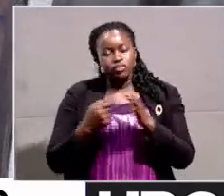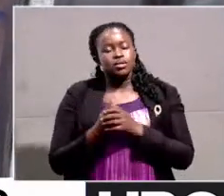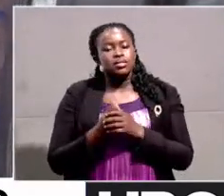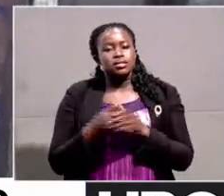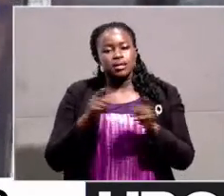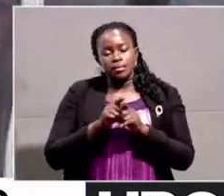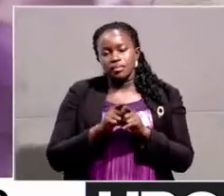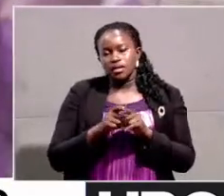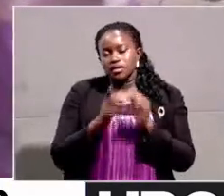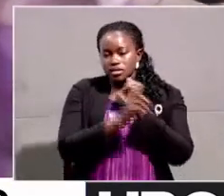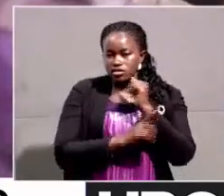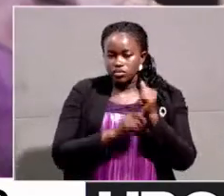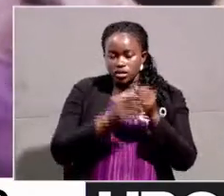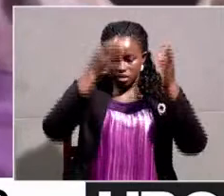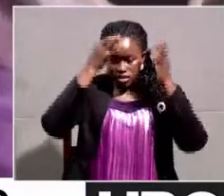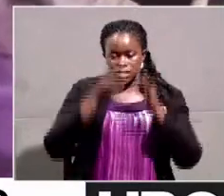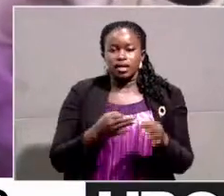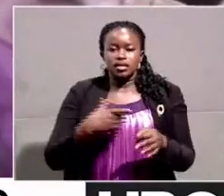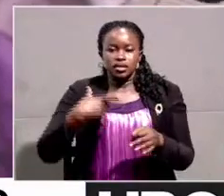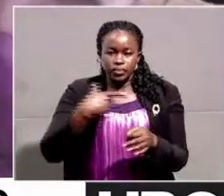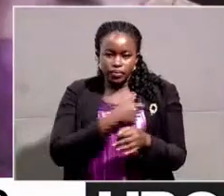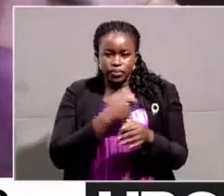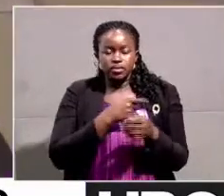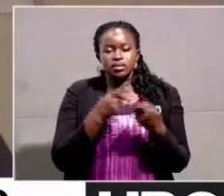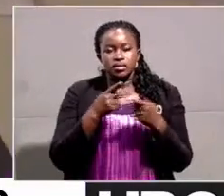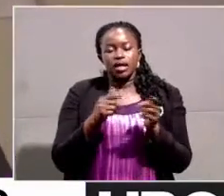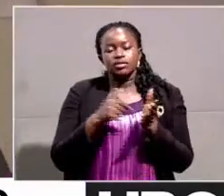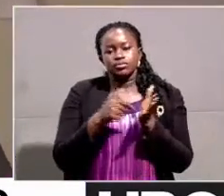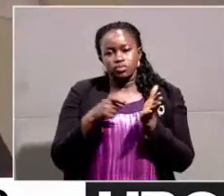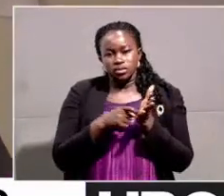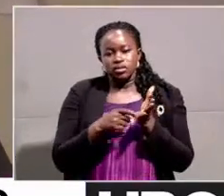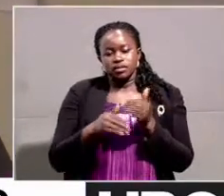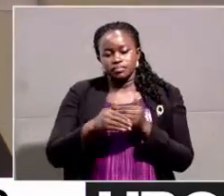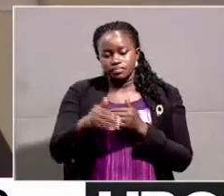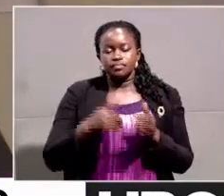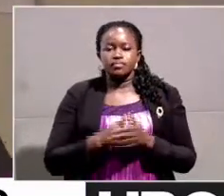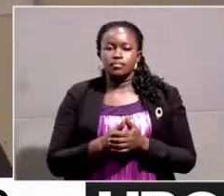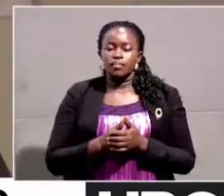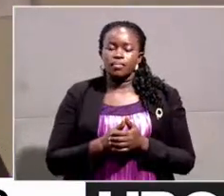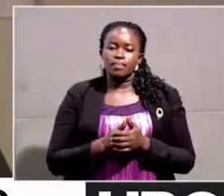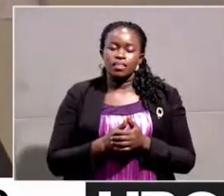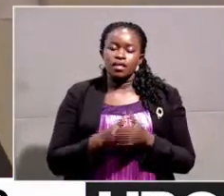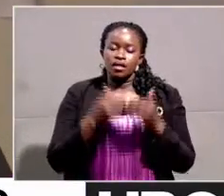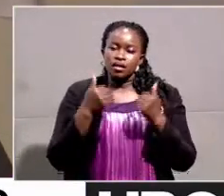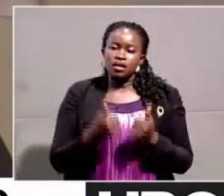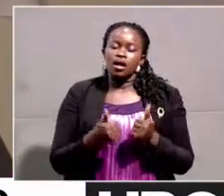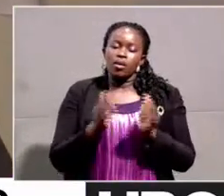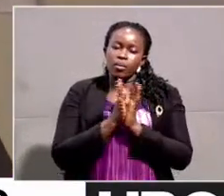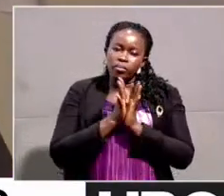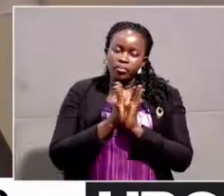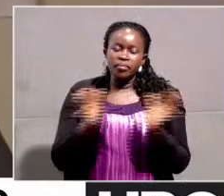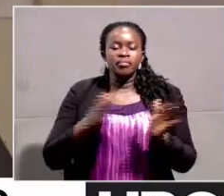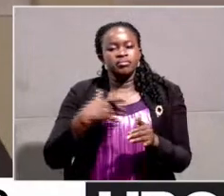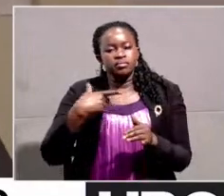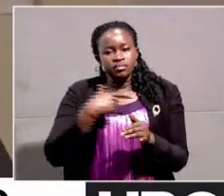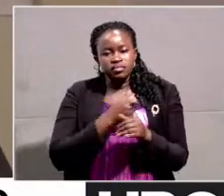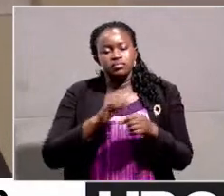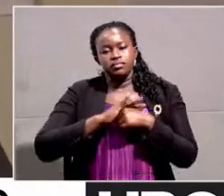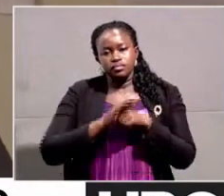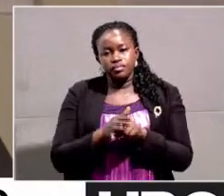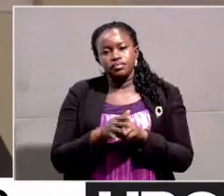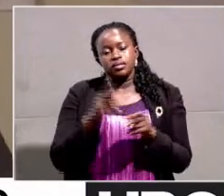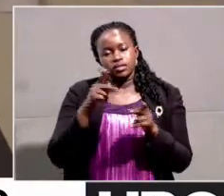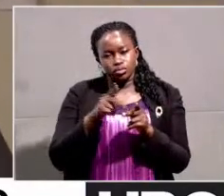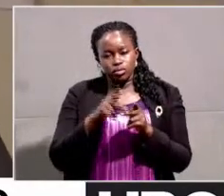vaccination drive that will kickstart this Tuesday. Starting a massive COVID-19 vaccination again in